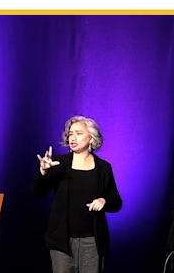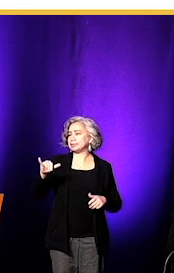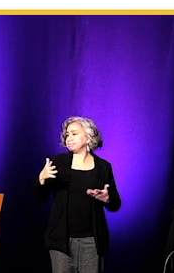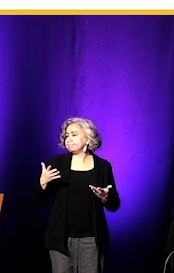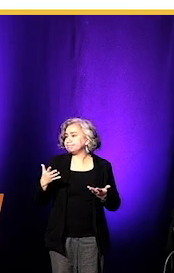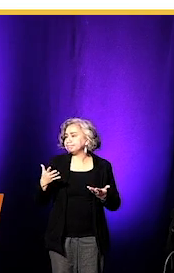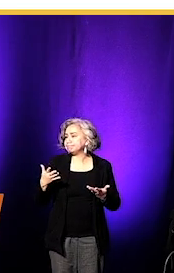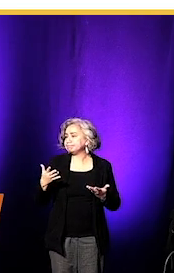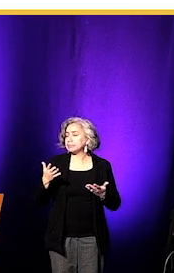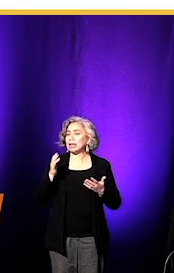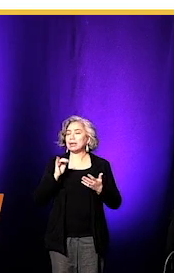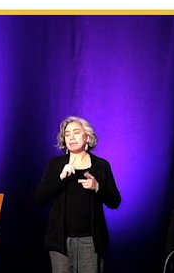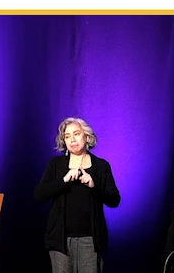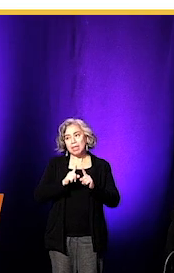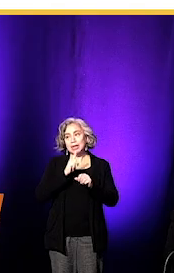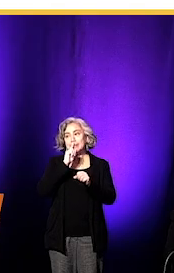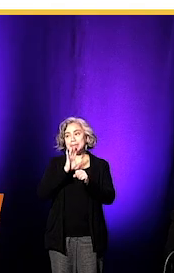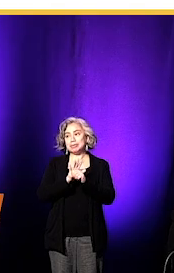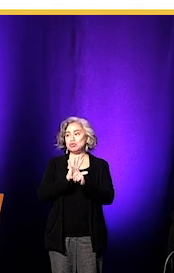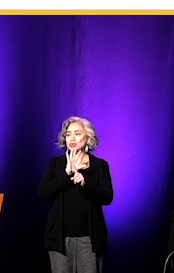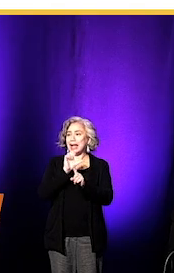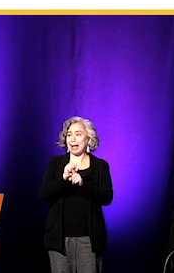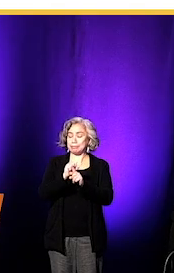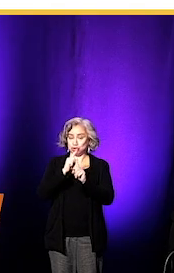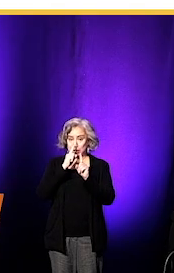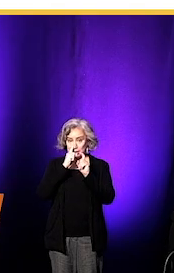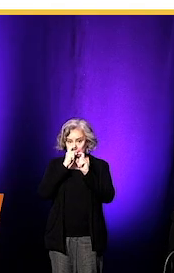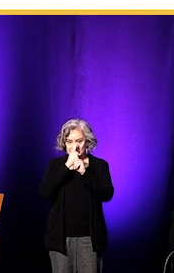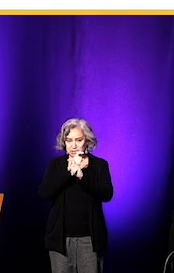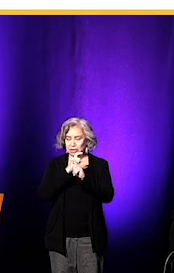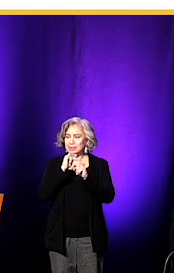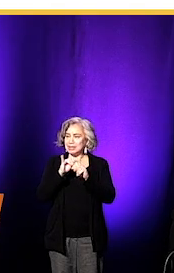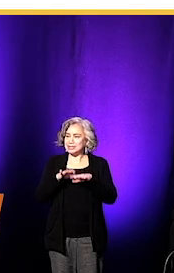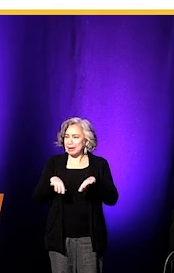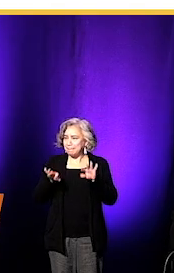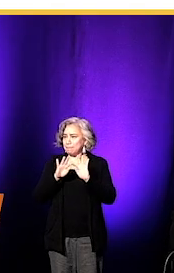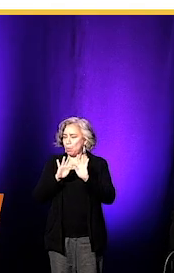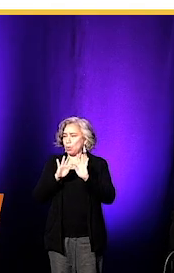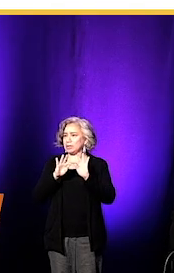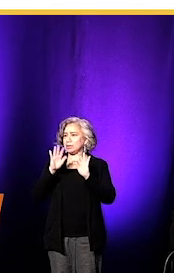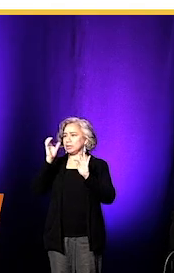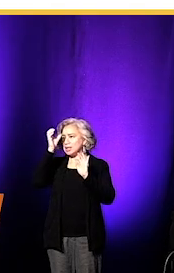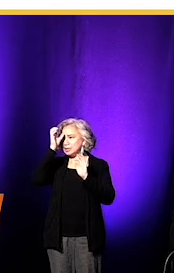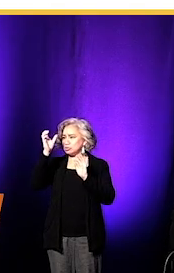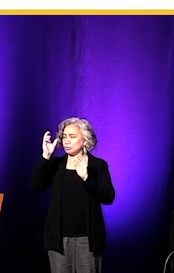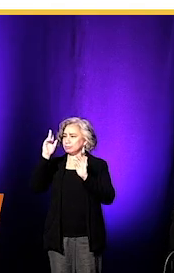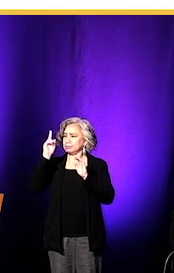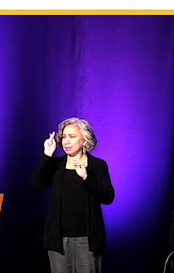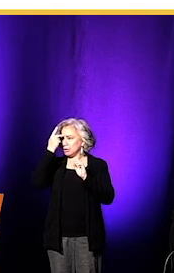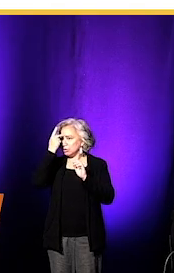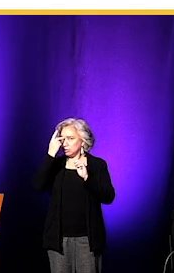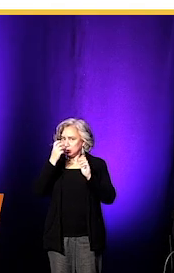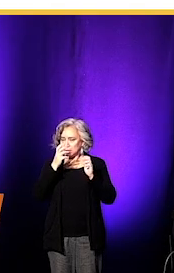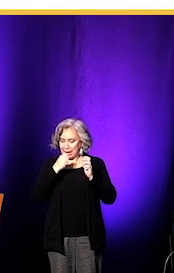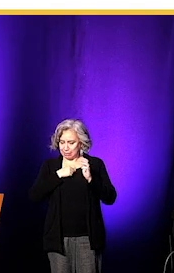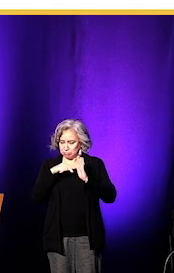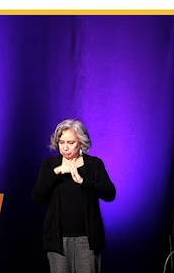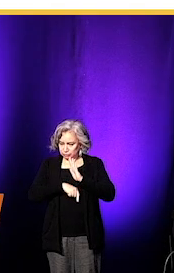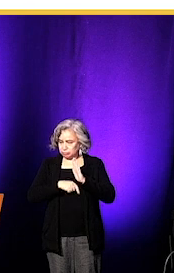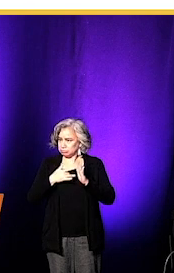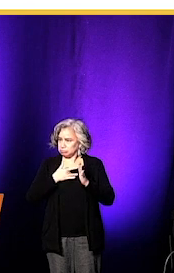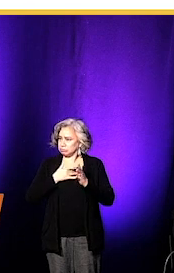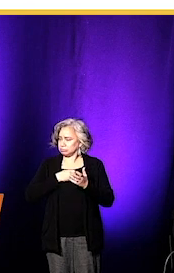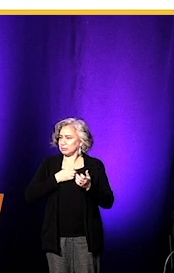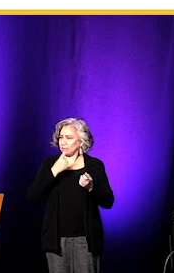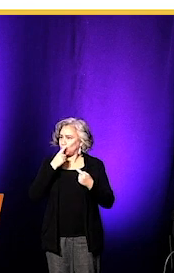complexity is a conceptual, methodological, and profoundly political issue for me, as representing people and communities